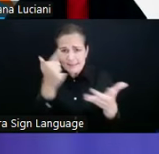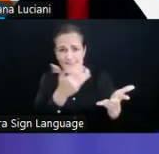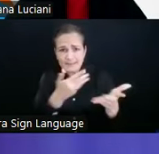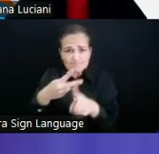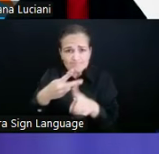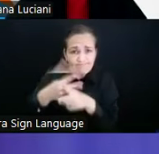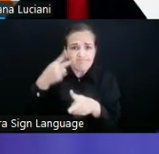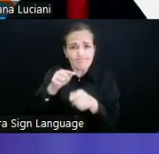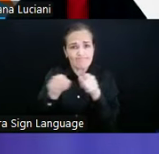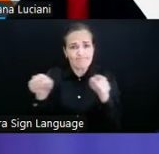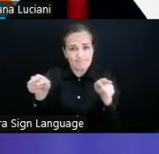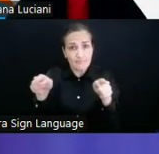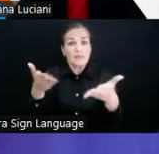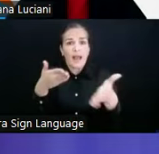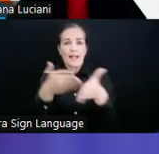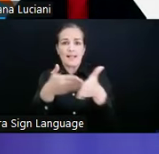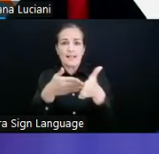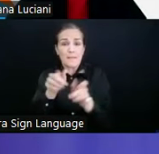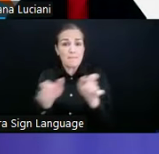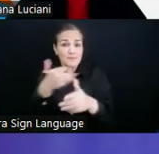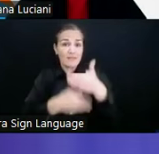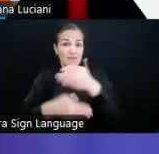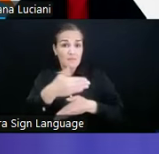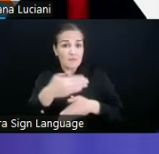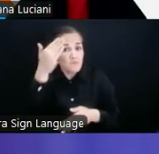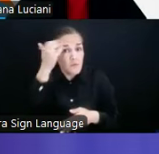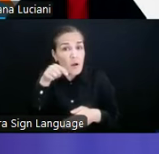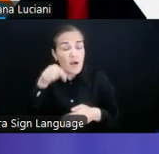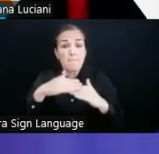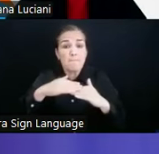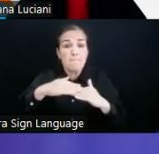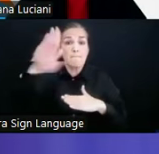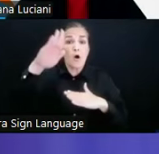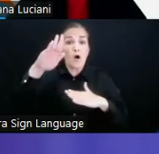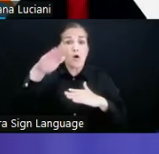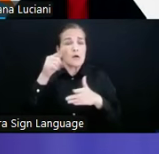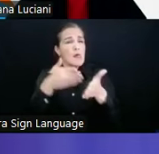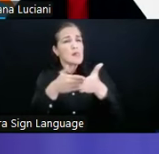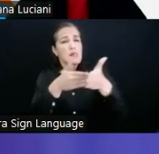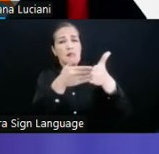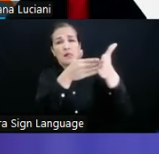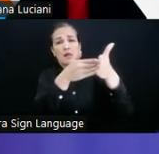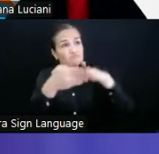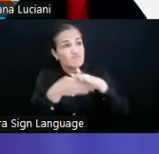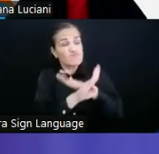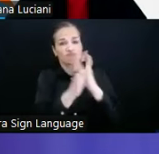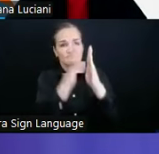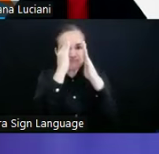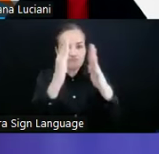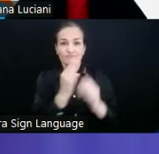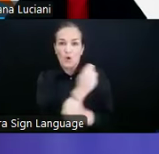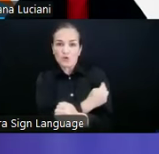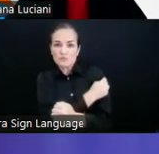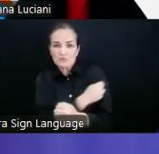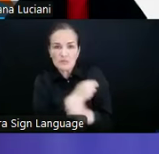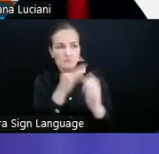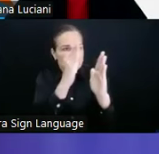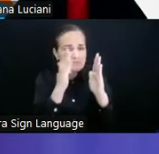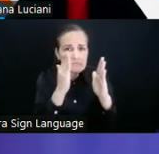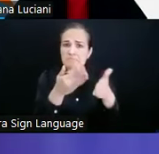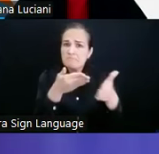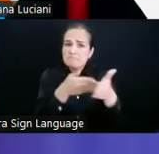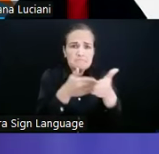or CVAs. Also, access, they can face up to six more difficulties to